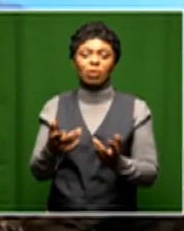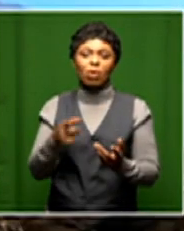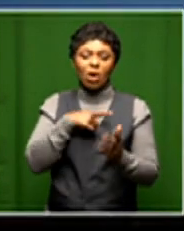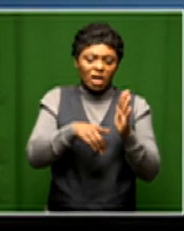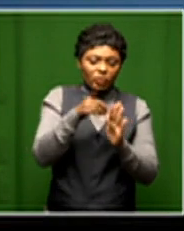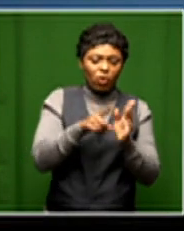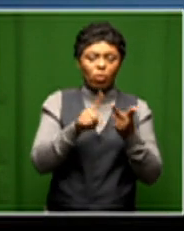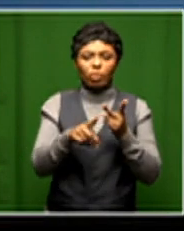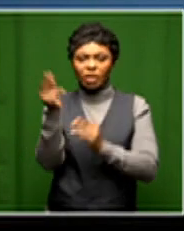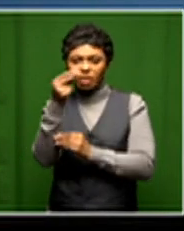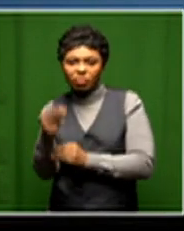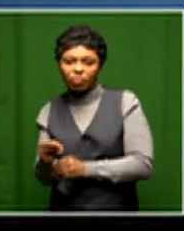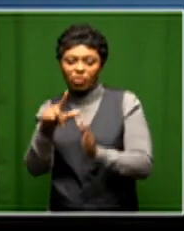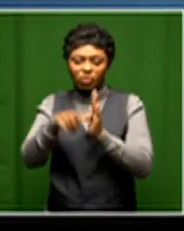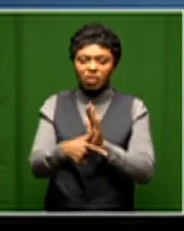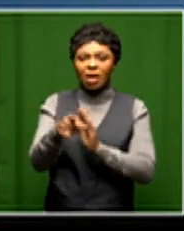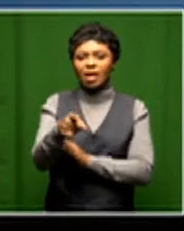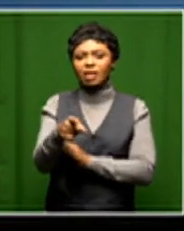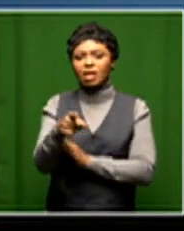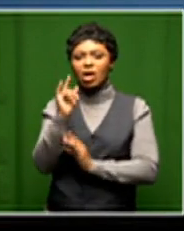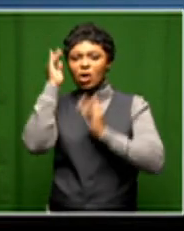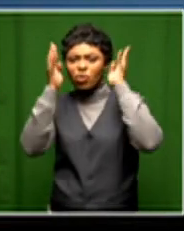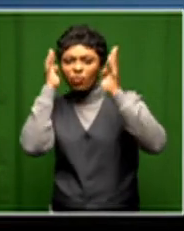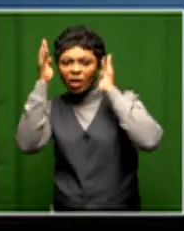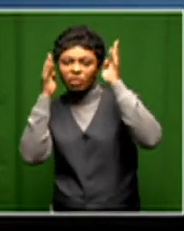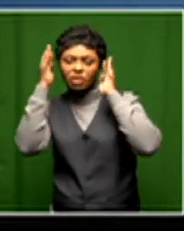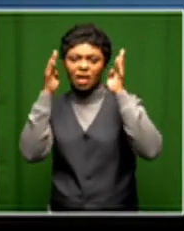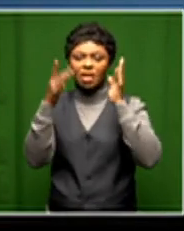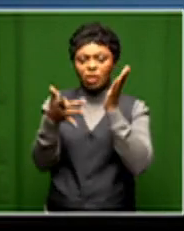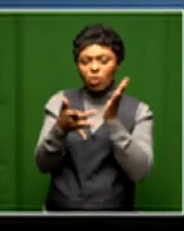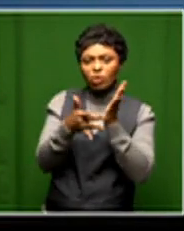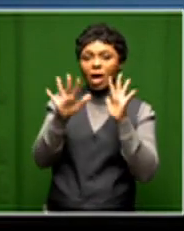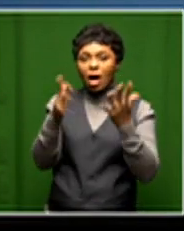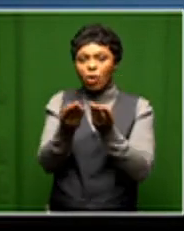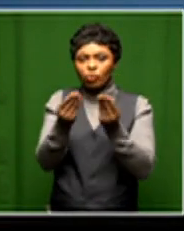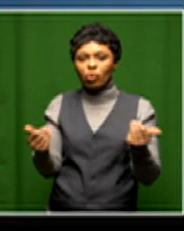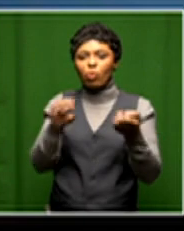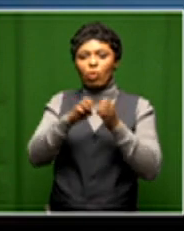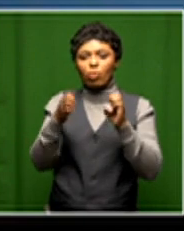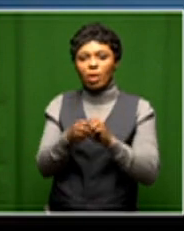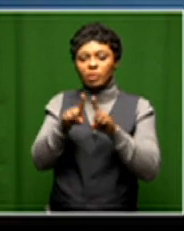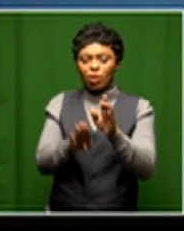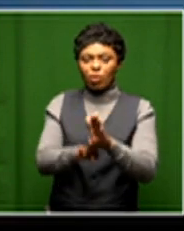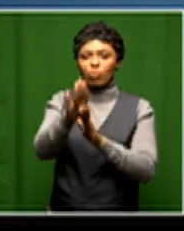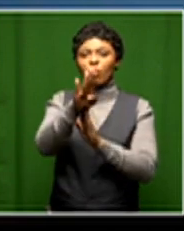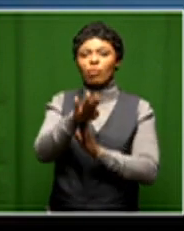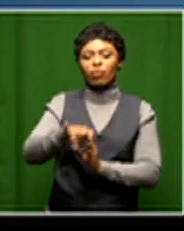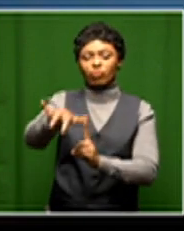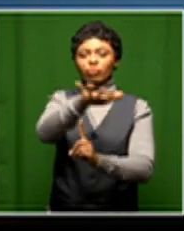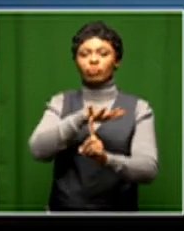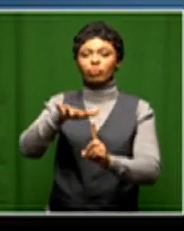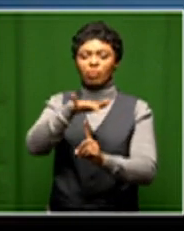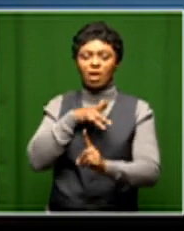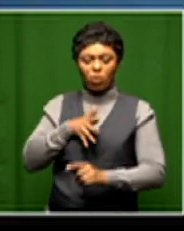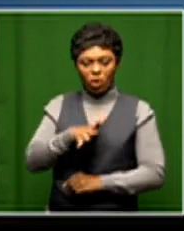or designing innovations and technology is to solve problems and improve livelihood. So that's what I want to do,